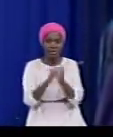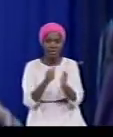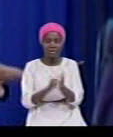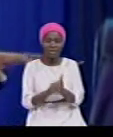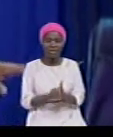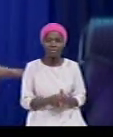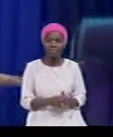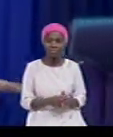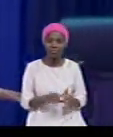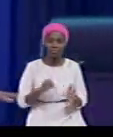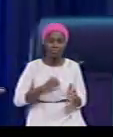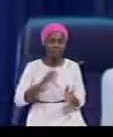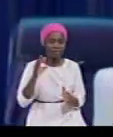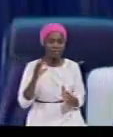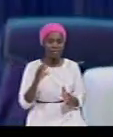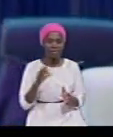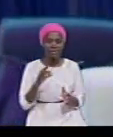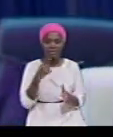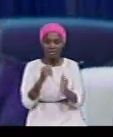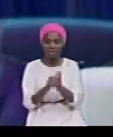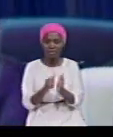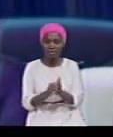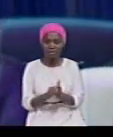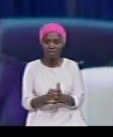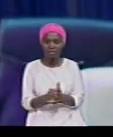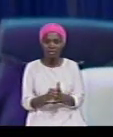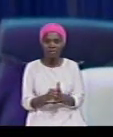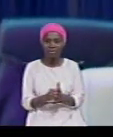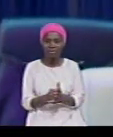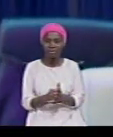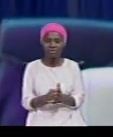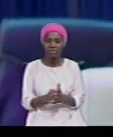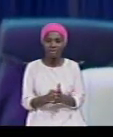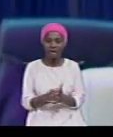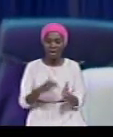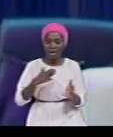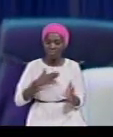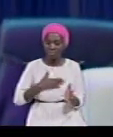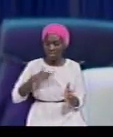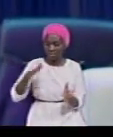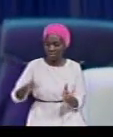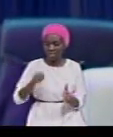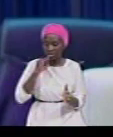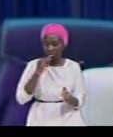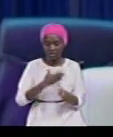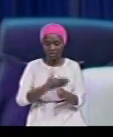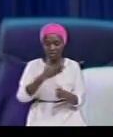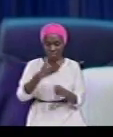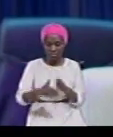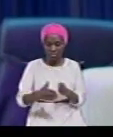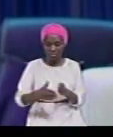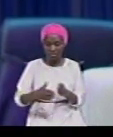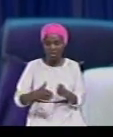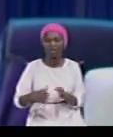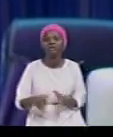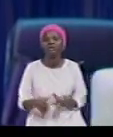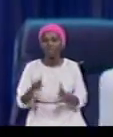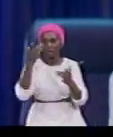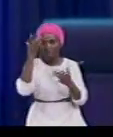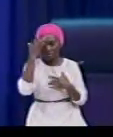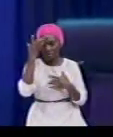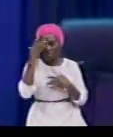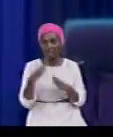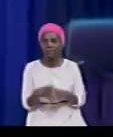mathematician. My child is completely down, and the education is about to stop because she didn't,